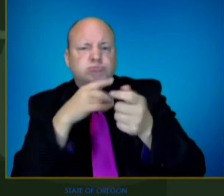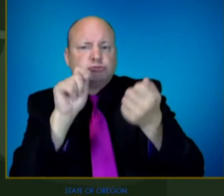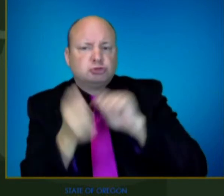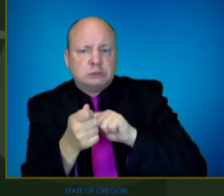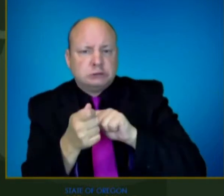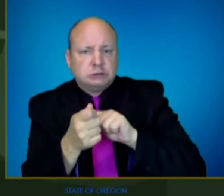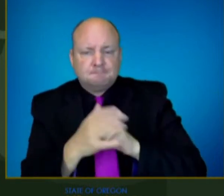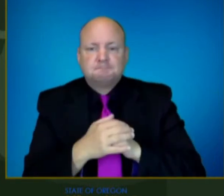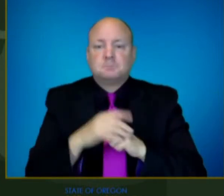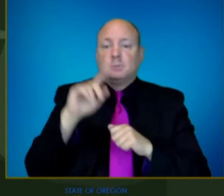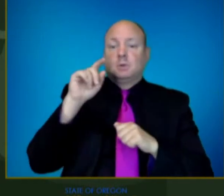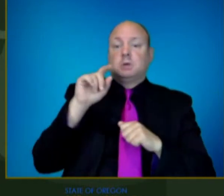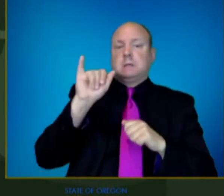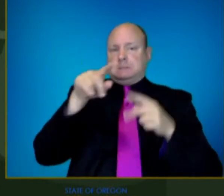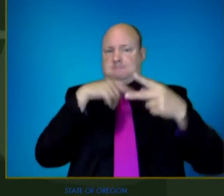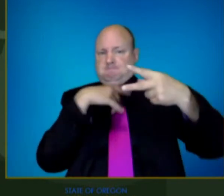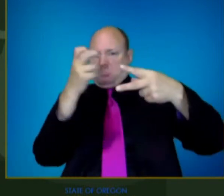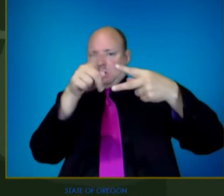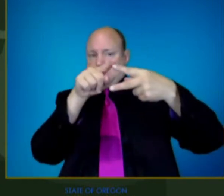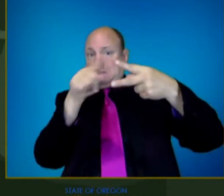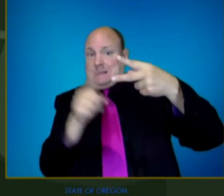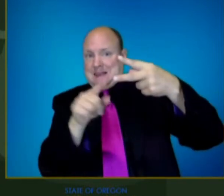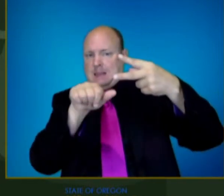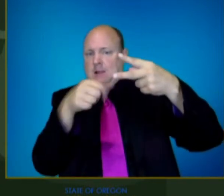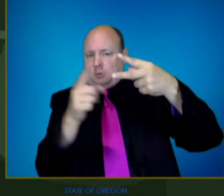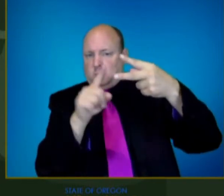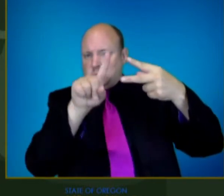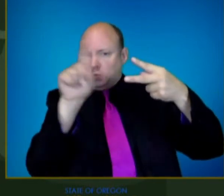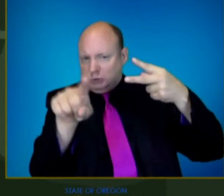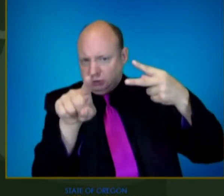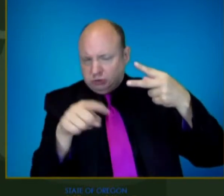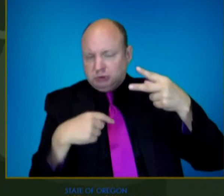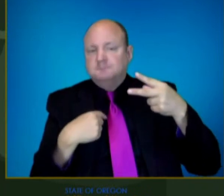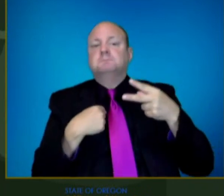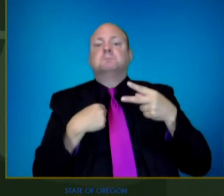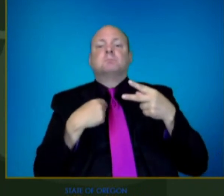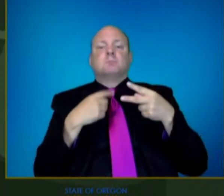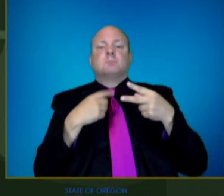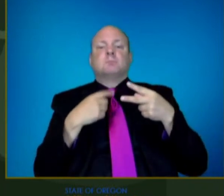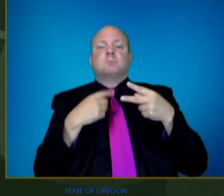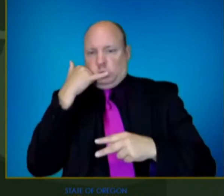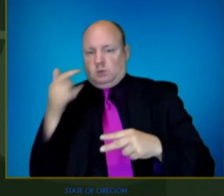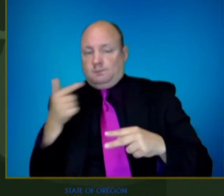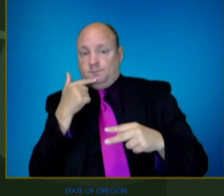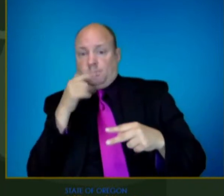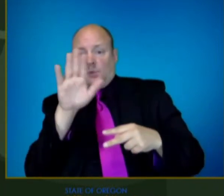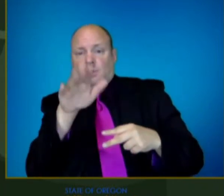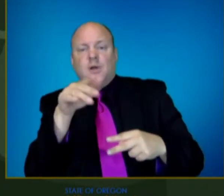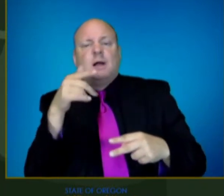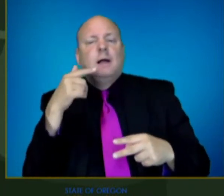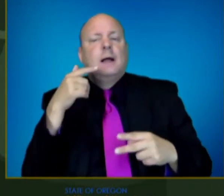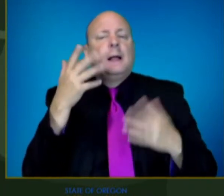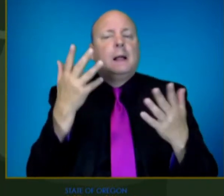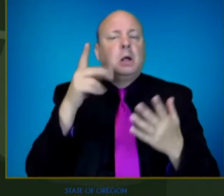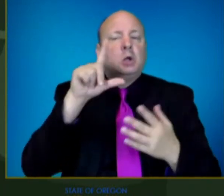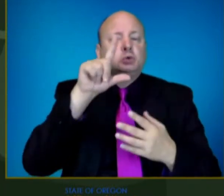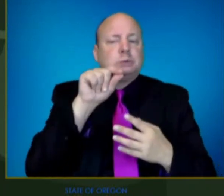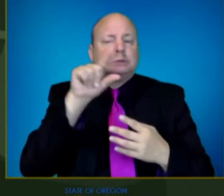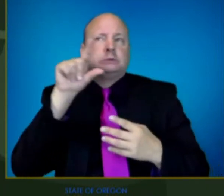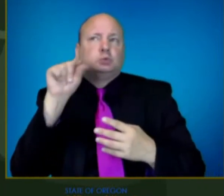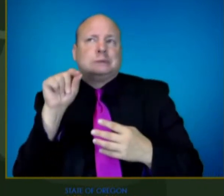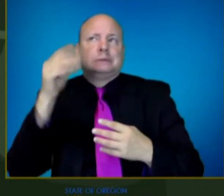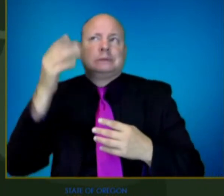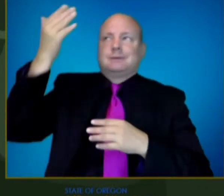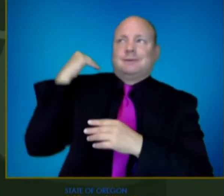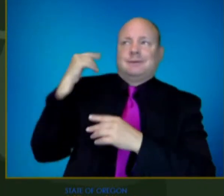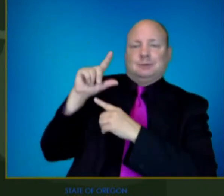allow me, looking back, hindsight is always 2020. Did we reopen too soon and take the mask